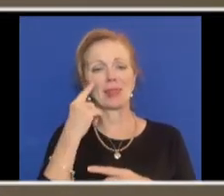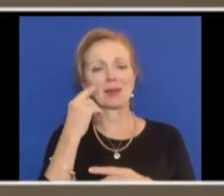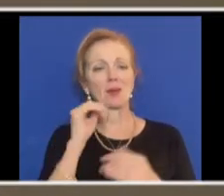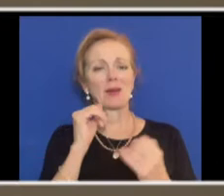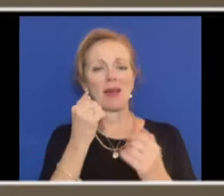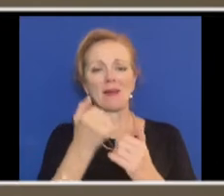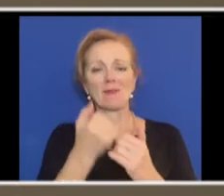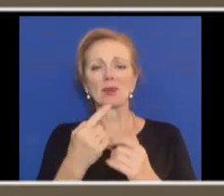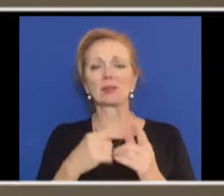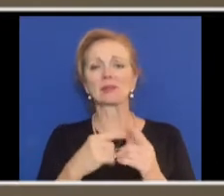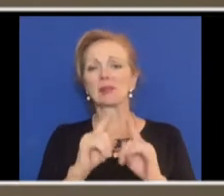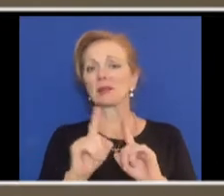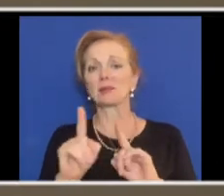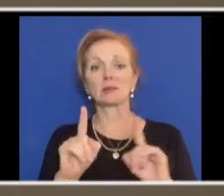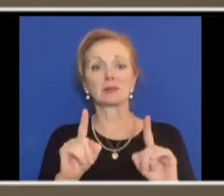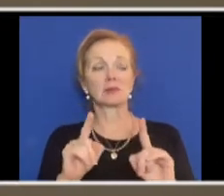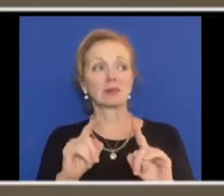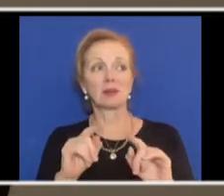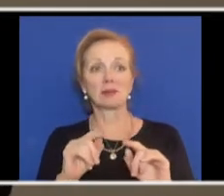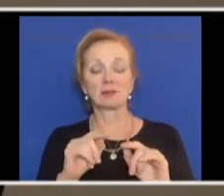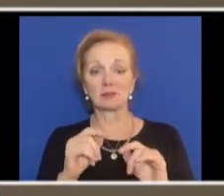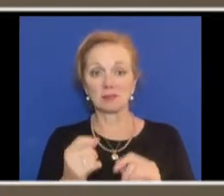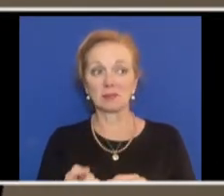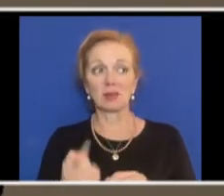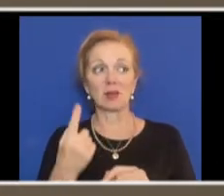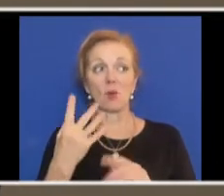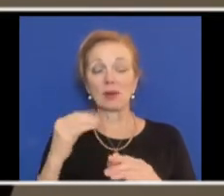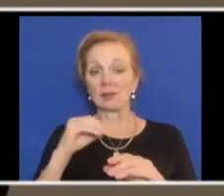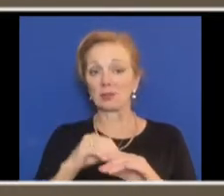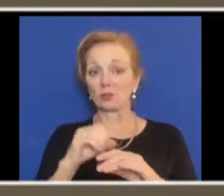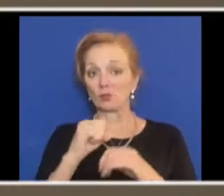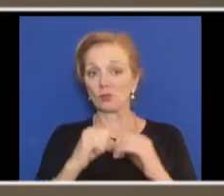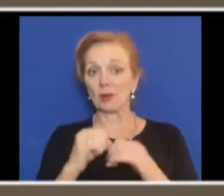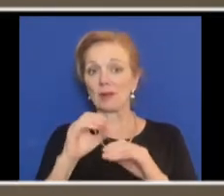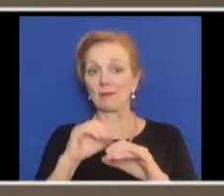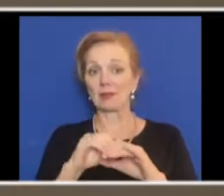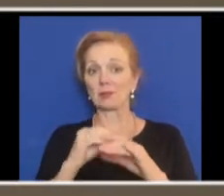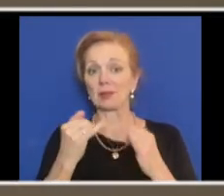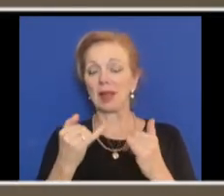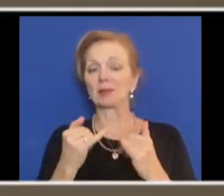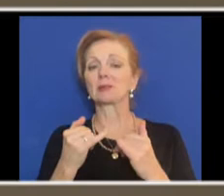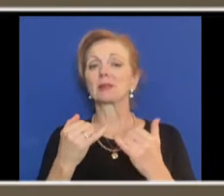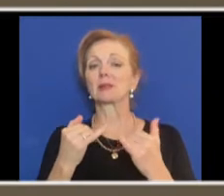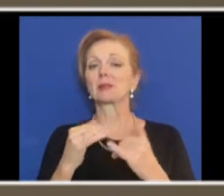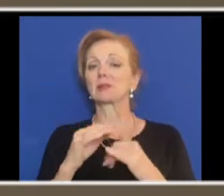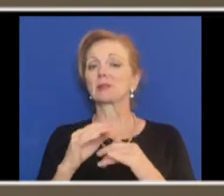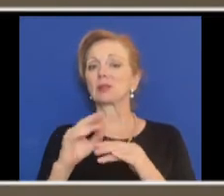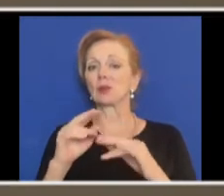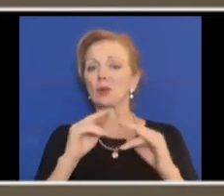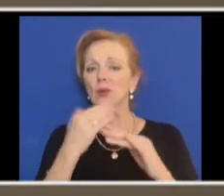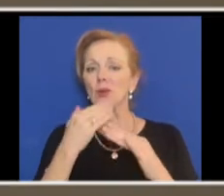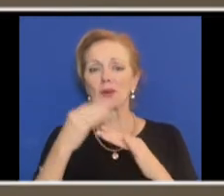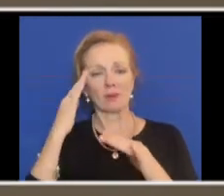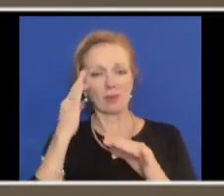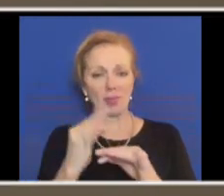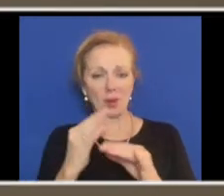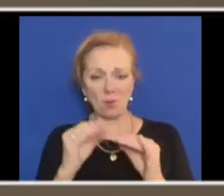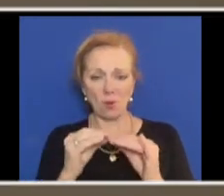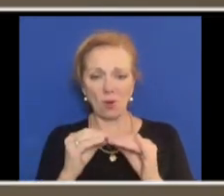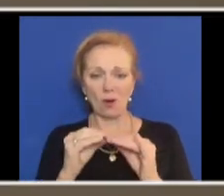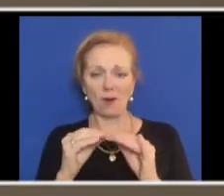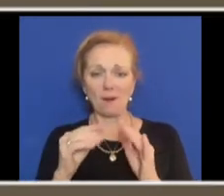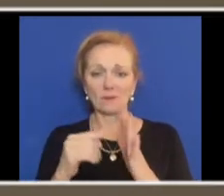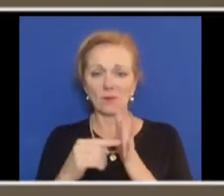to walk away from here Eyes Wide Open that if you want infrastructure Investments Now's the Time to negotiate in good faith with them if you want more affordable